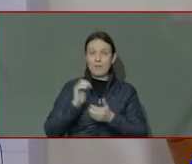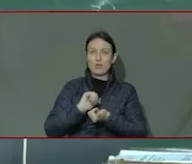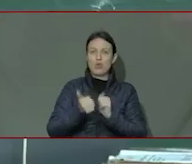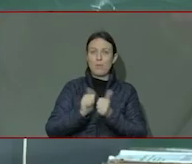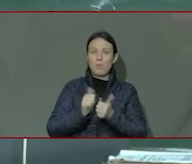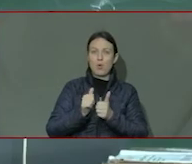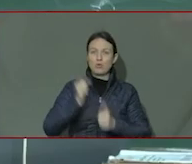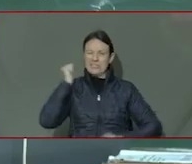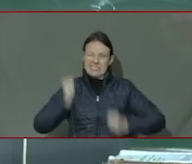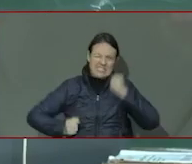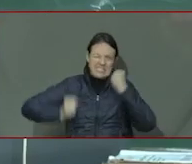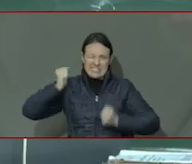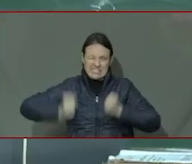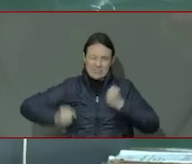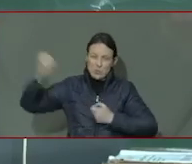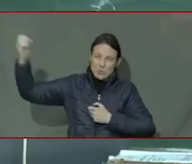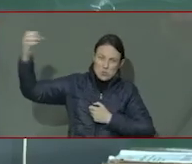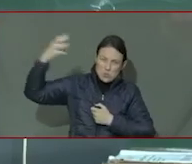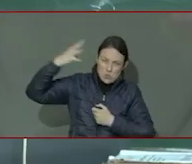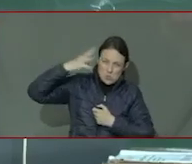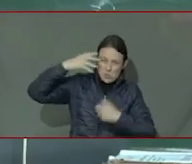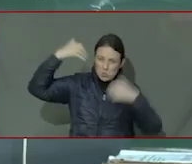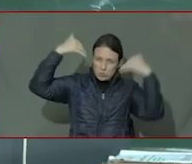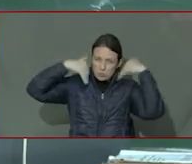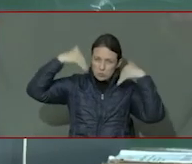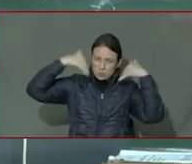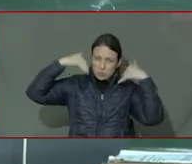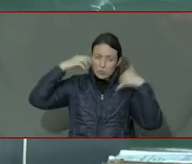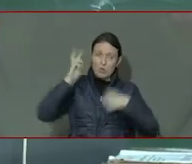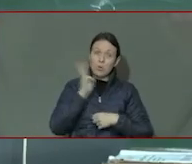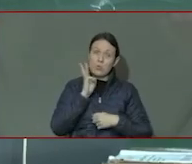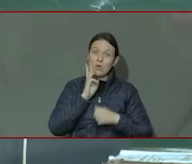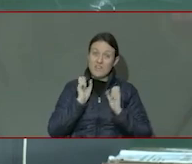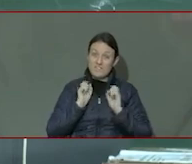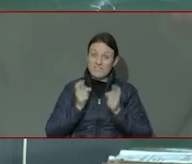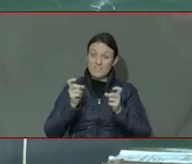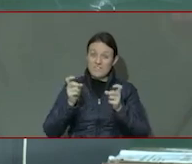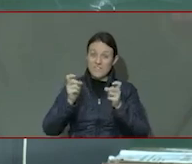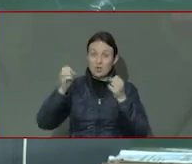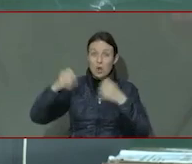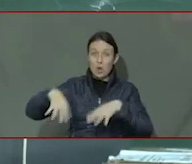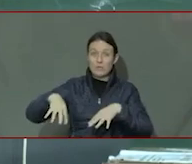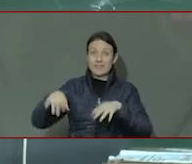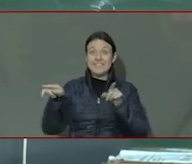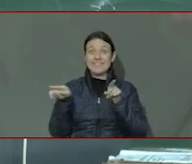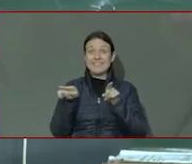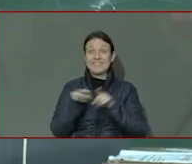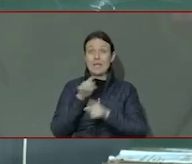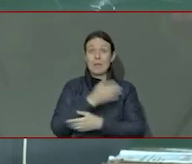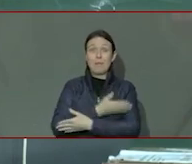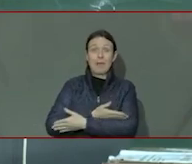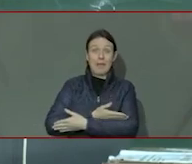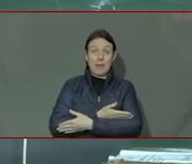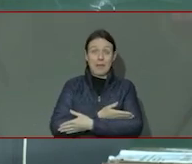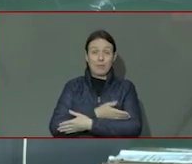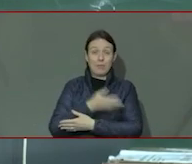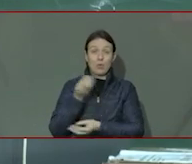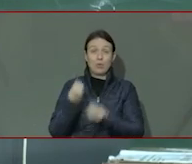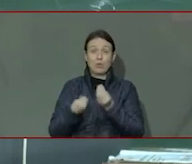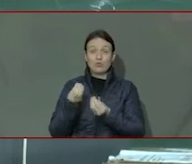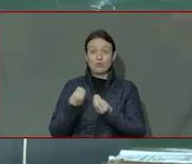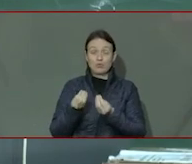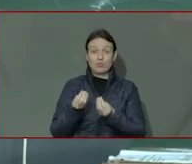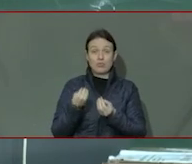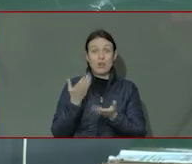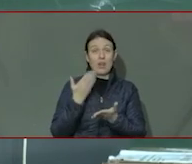it's very hot, and you sweat, you quickly lose a lot of water. Babies, you must look after the small children at home. They can